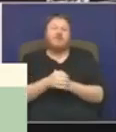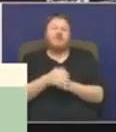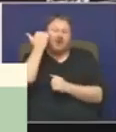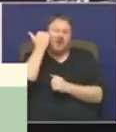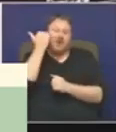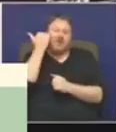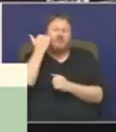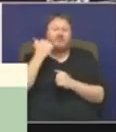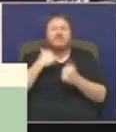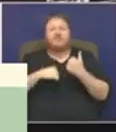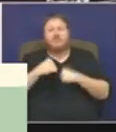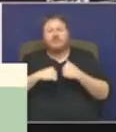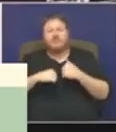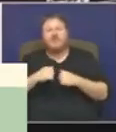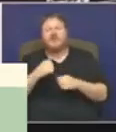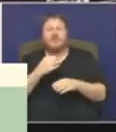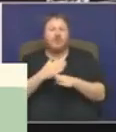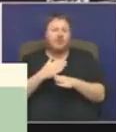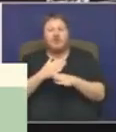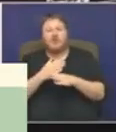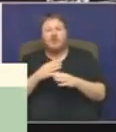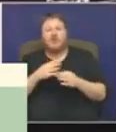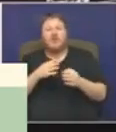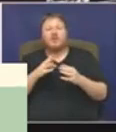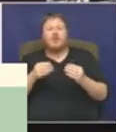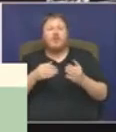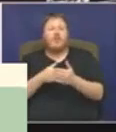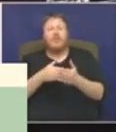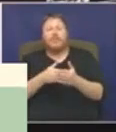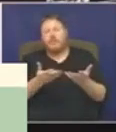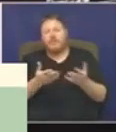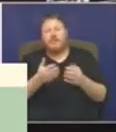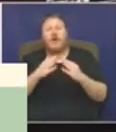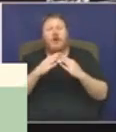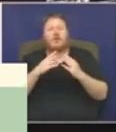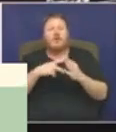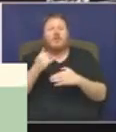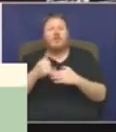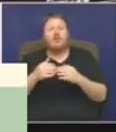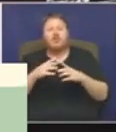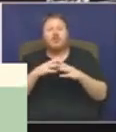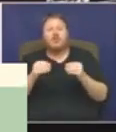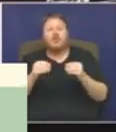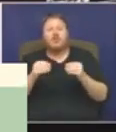actively working to unblock and complete various stalled housing projects in Alexandra.